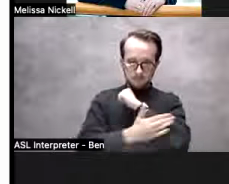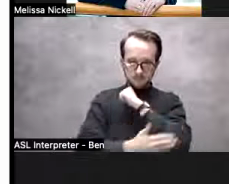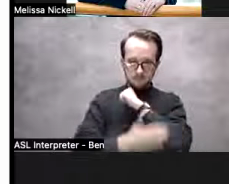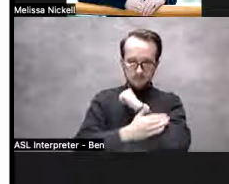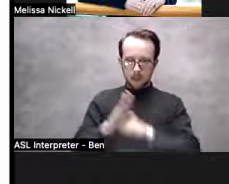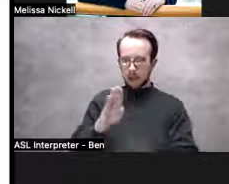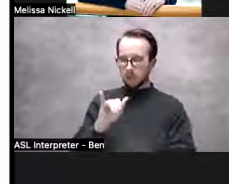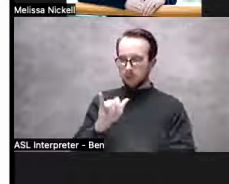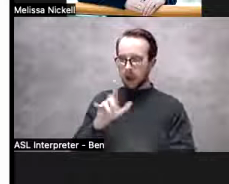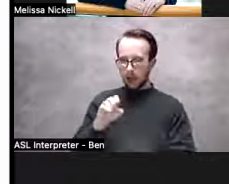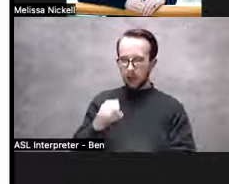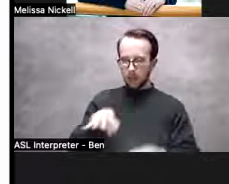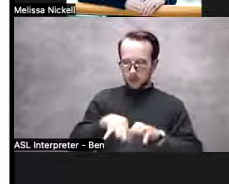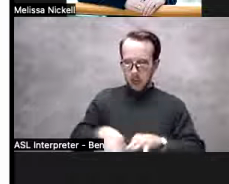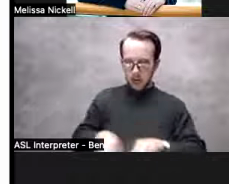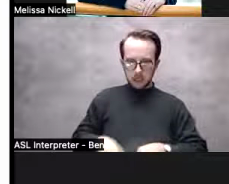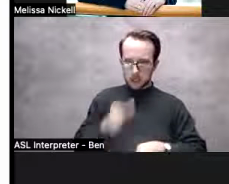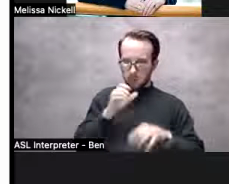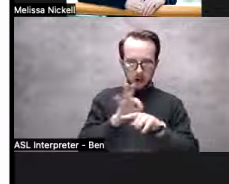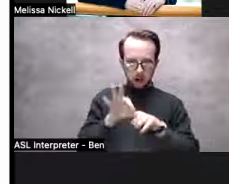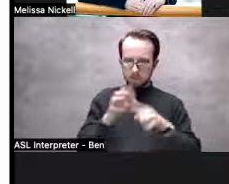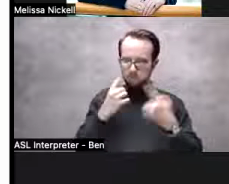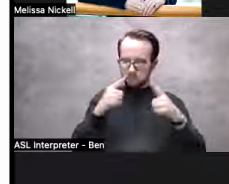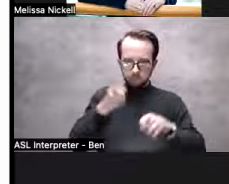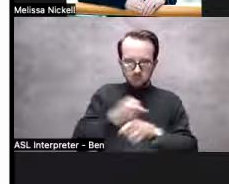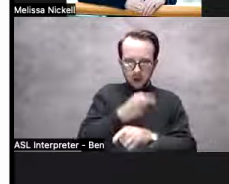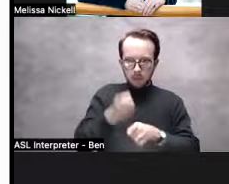not function properly, and then you get accumulation of toxic